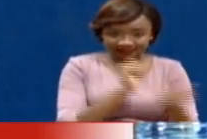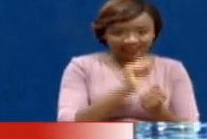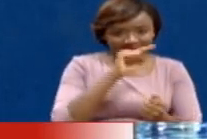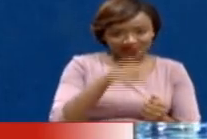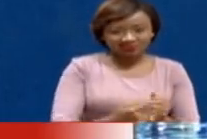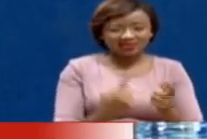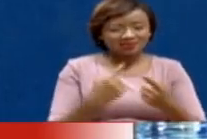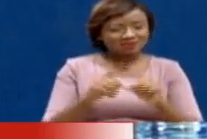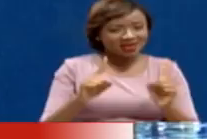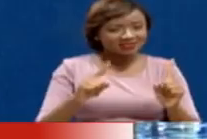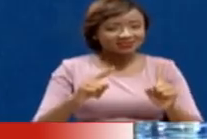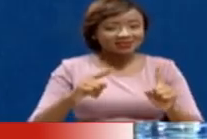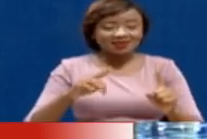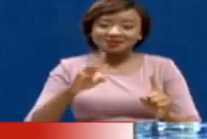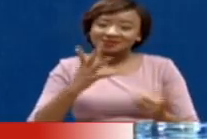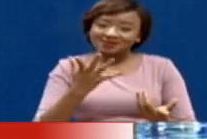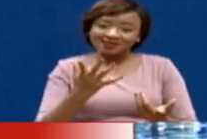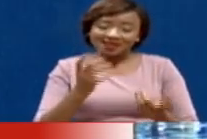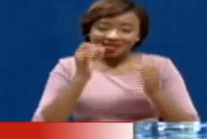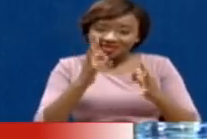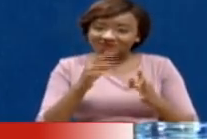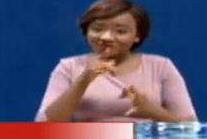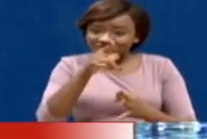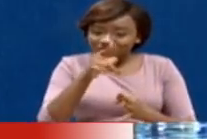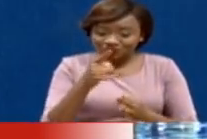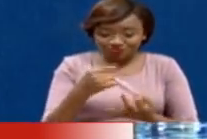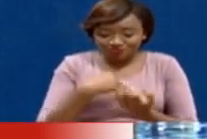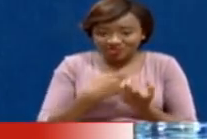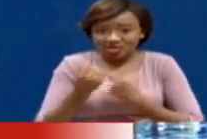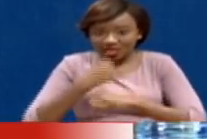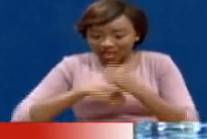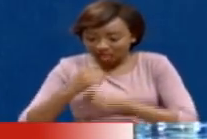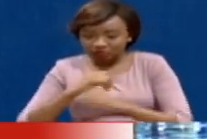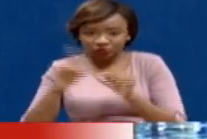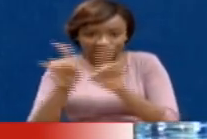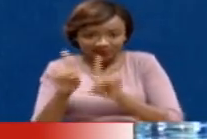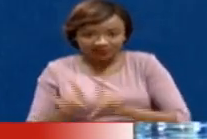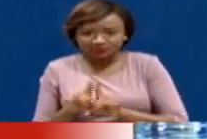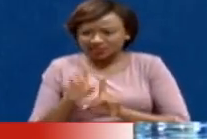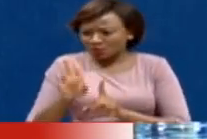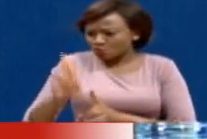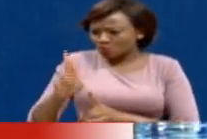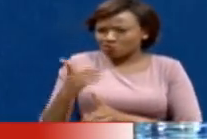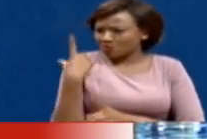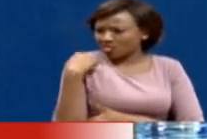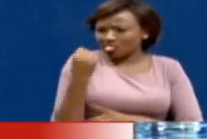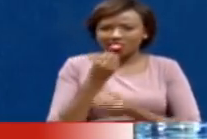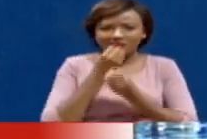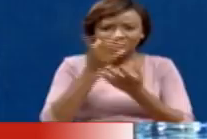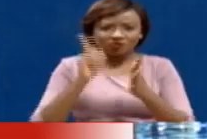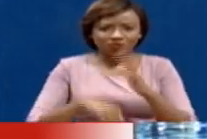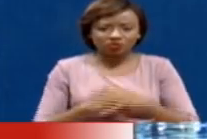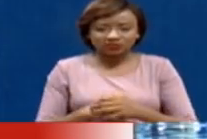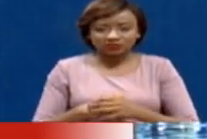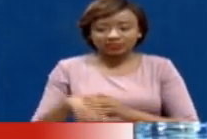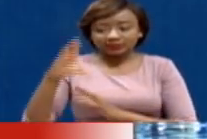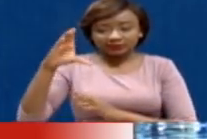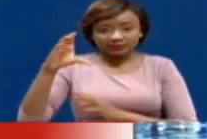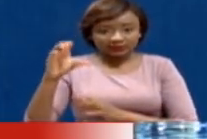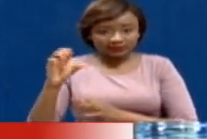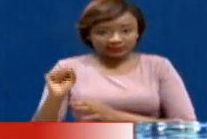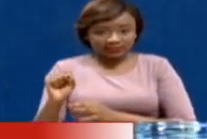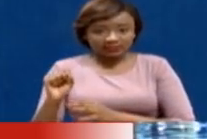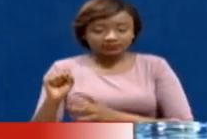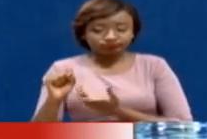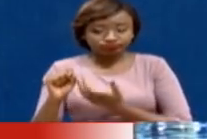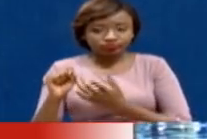preaching as a ministry, what His Excellency the President stated on two occasions before, what the Cabinet Secretary has continued